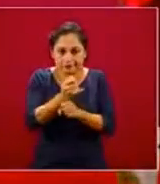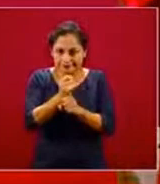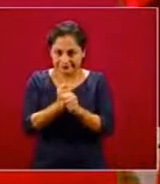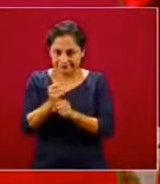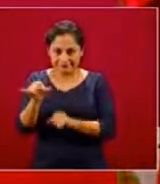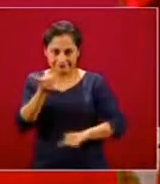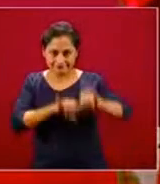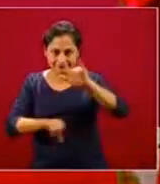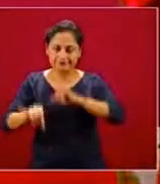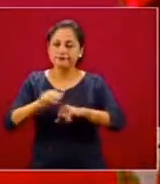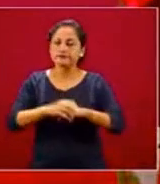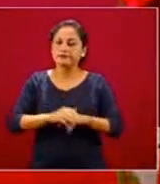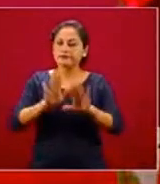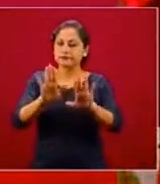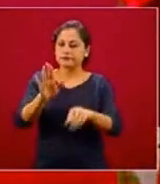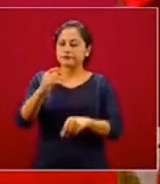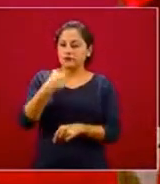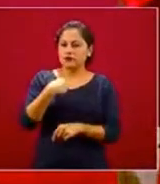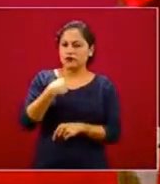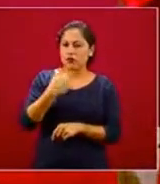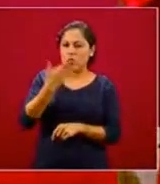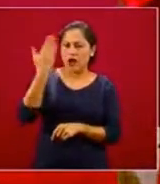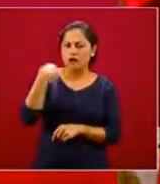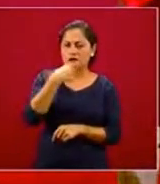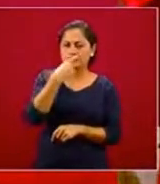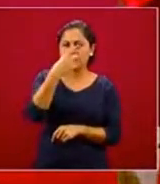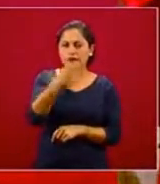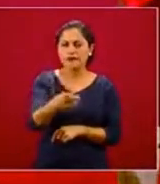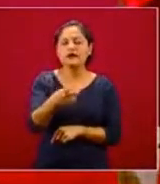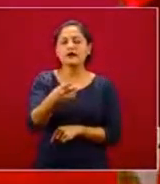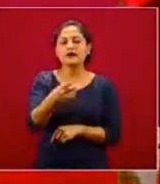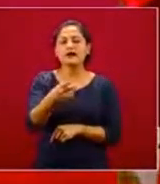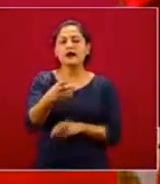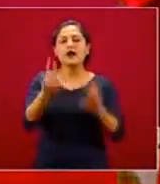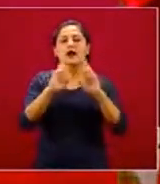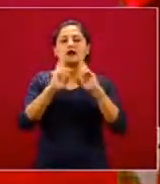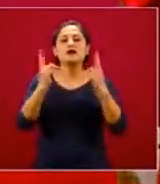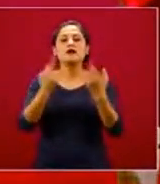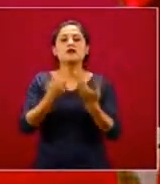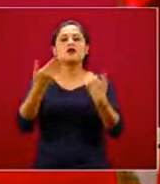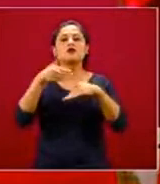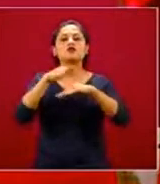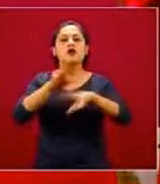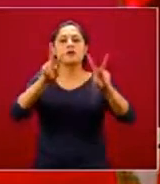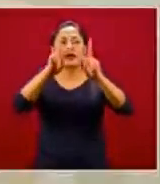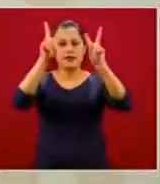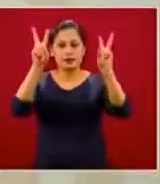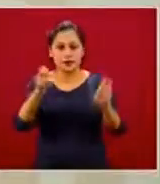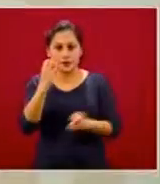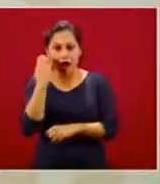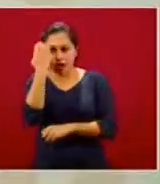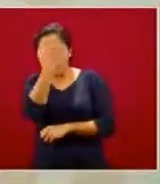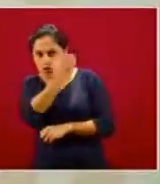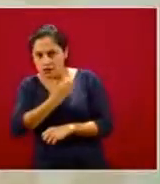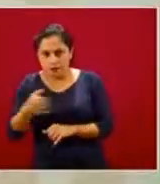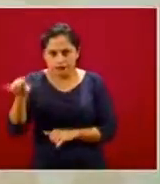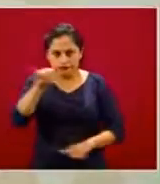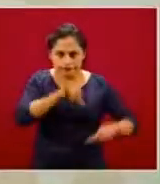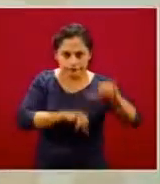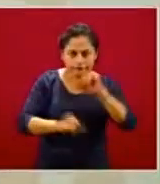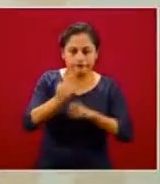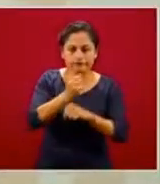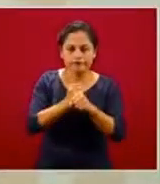diagnostic testing. As I mentioned yesterday, we had a session to discuss diagnostic